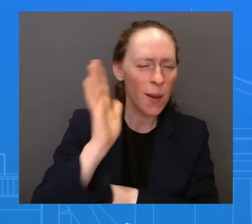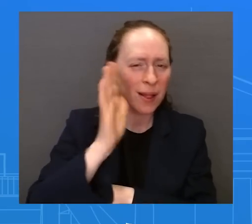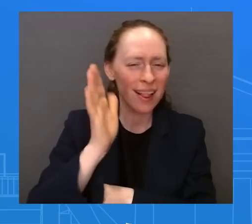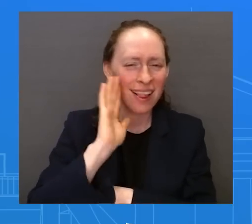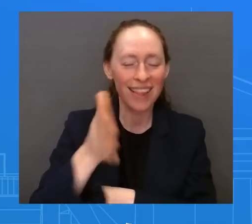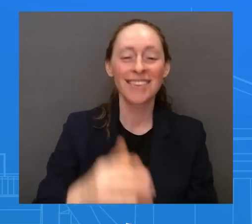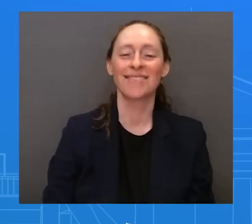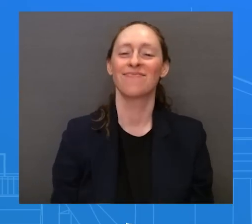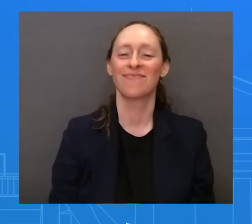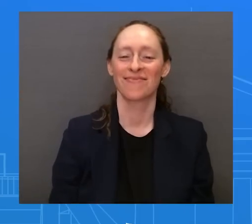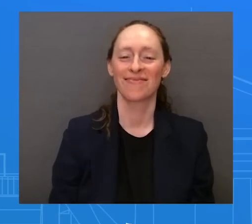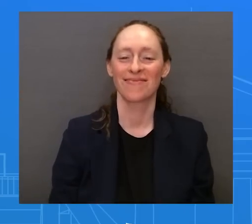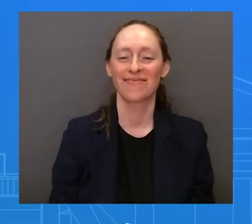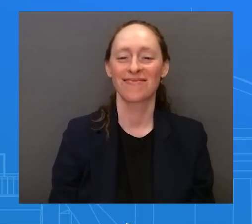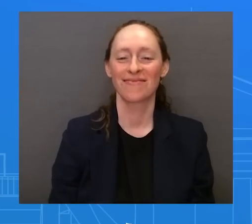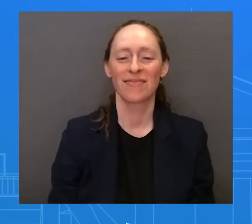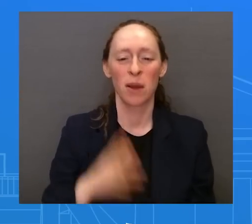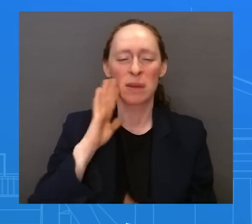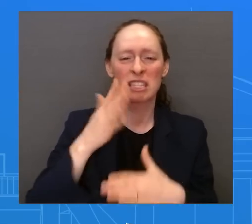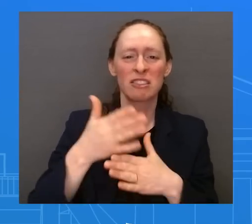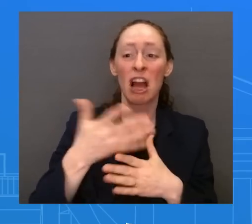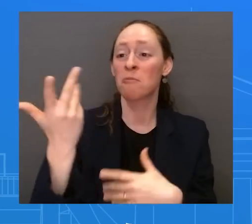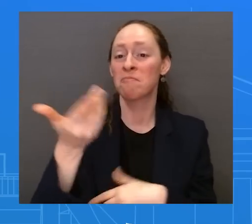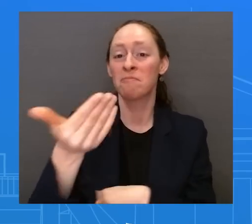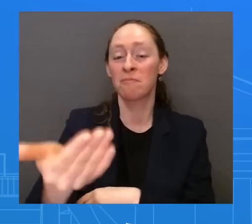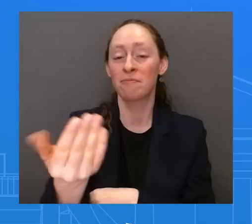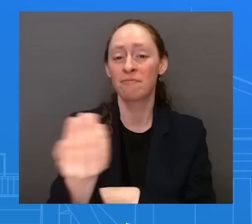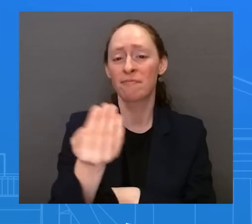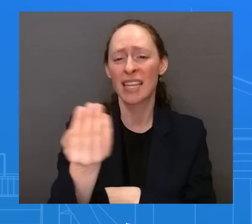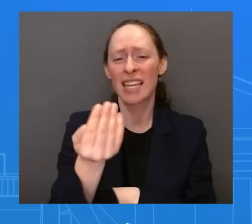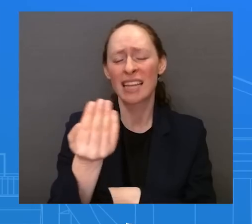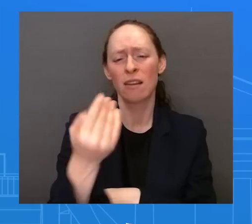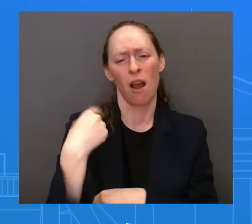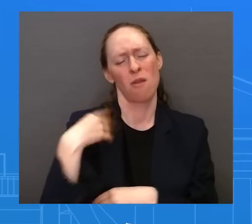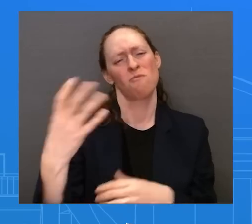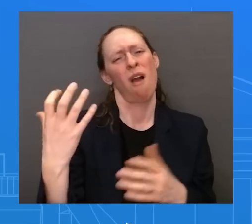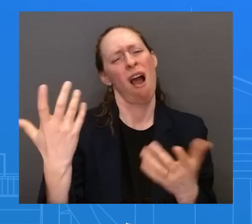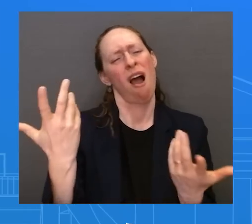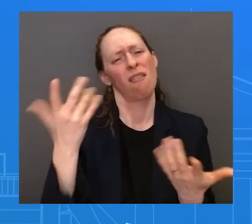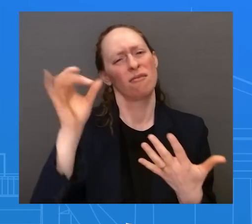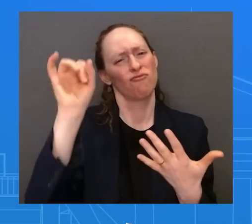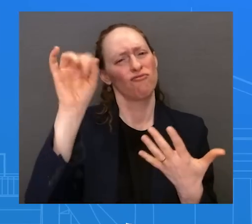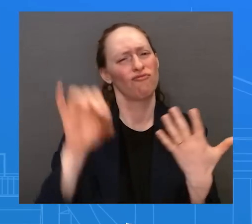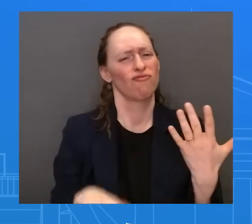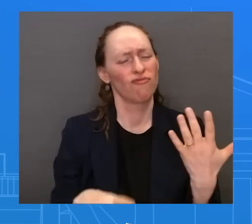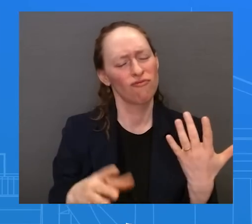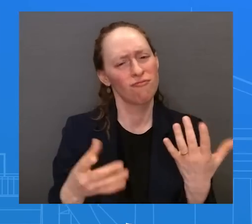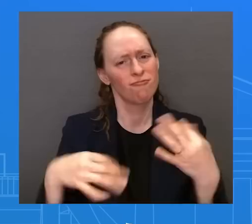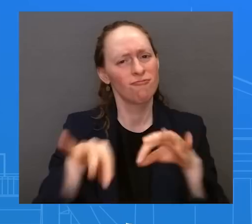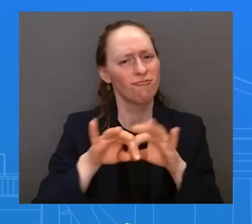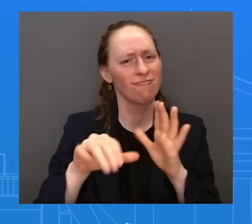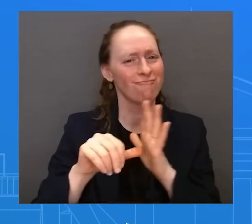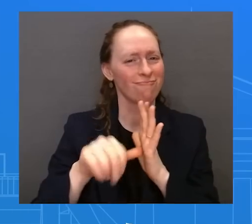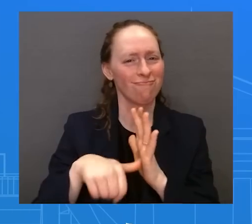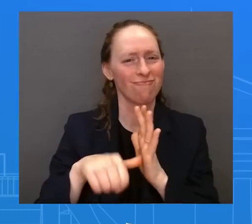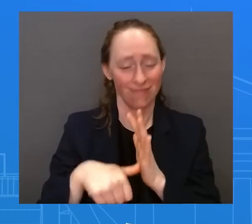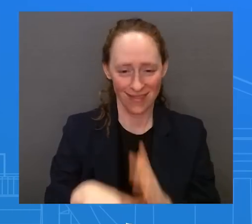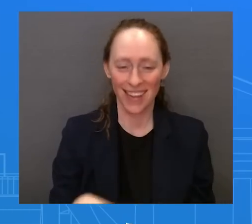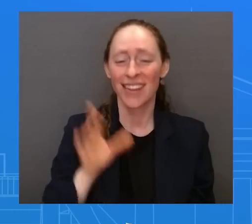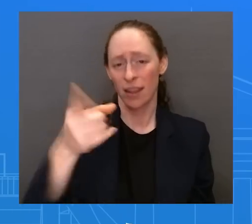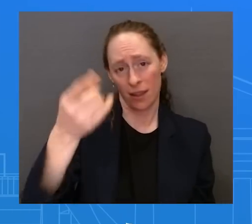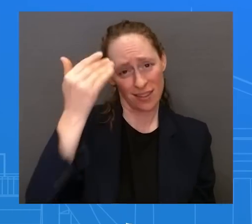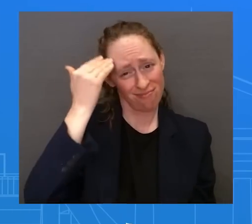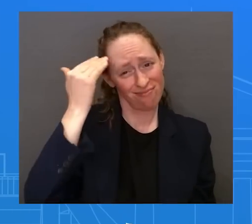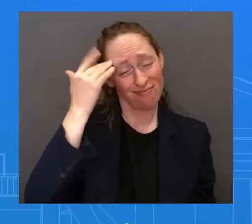but I I also want to lay out here the important kind of the important history between U.S and Ireland right